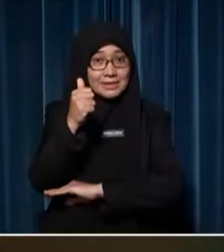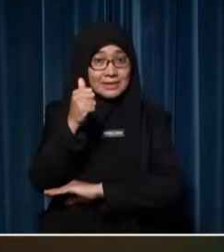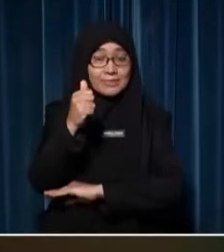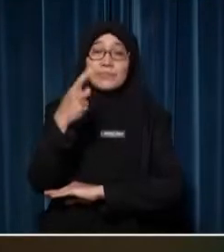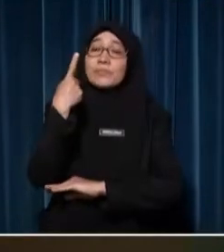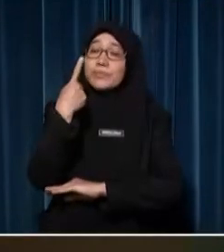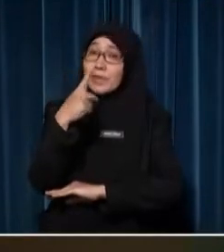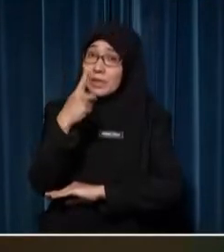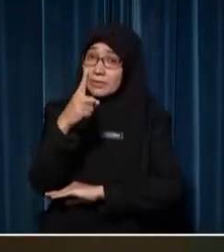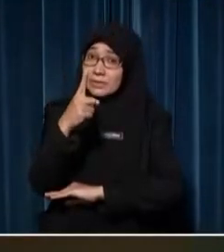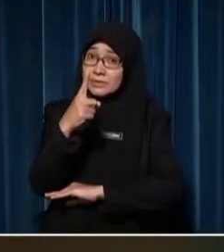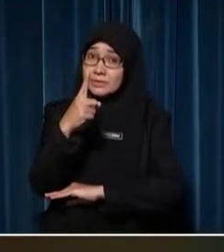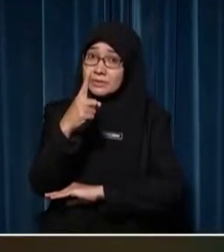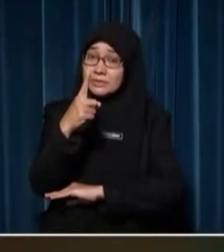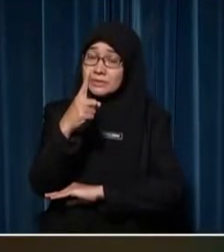11,